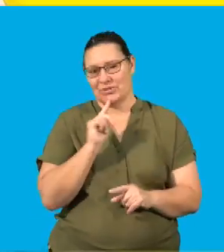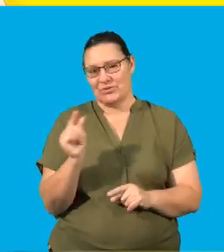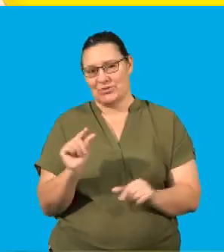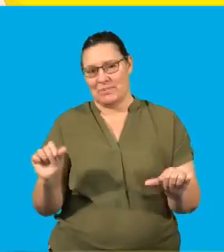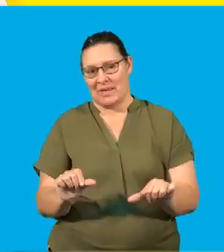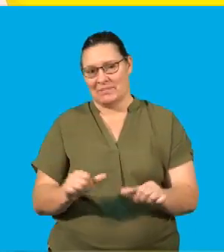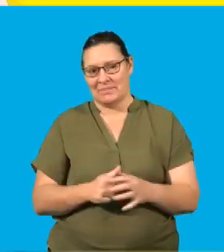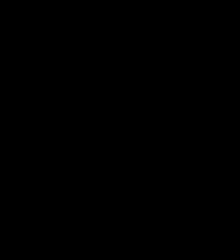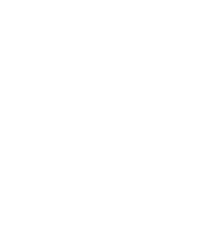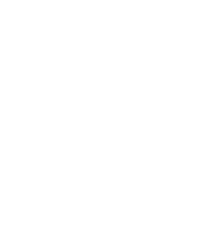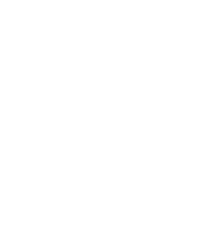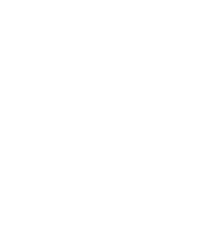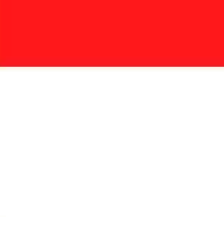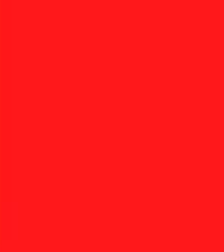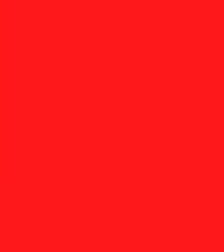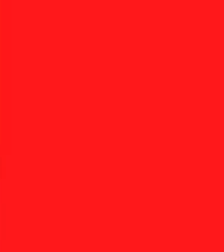soon.